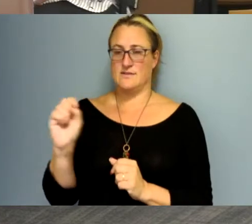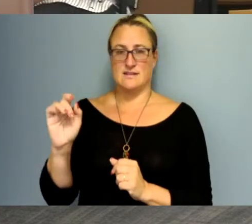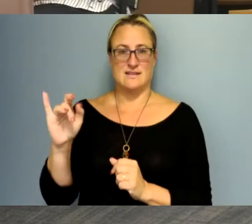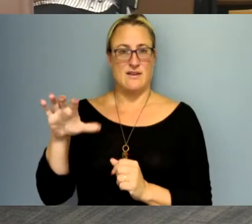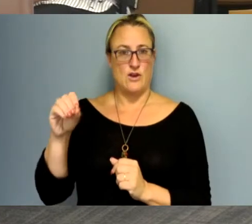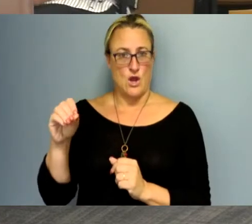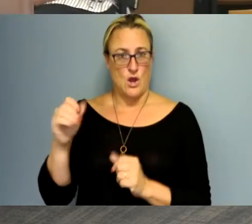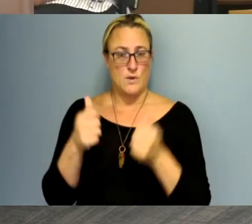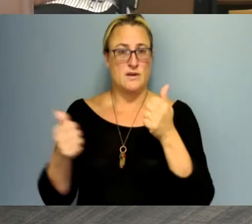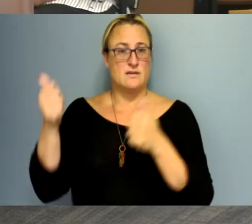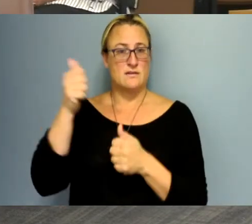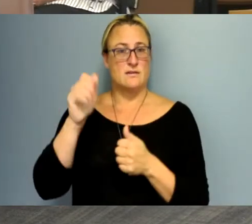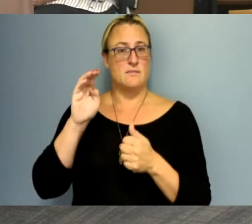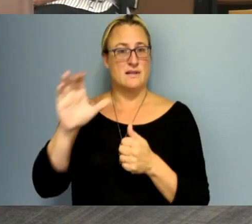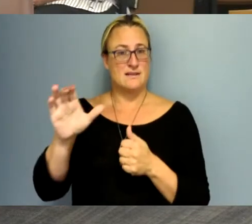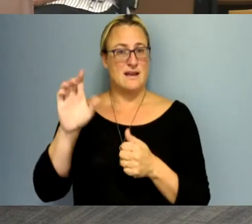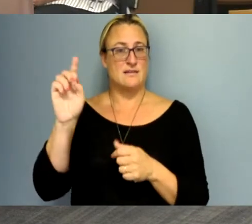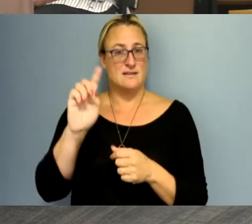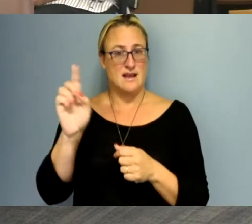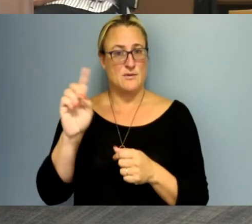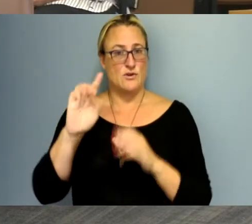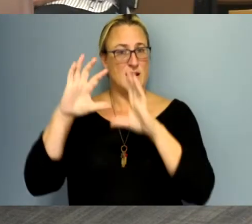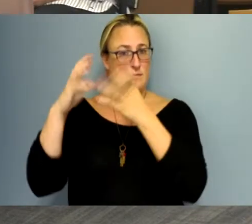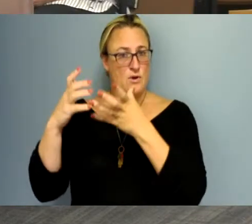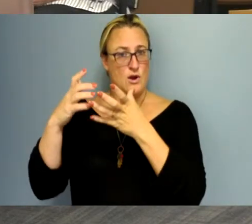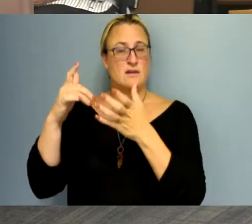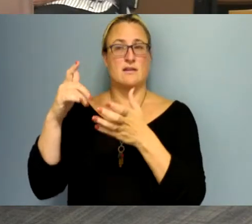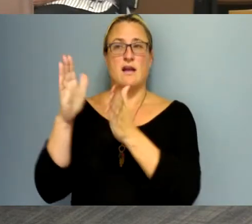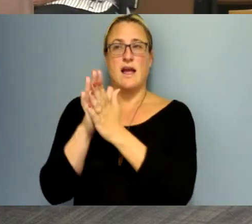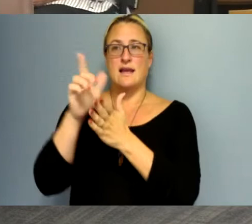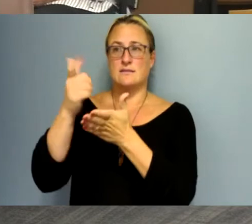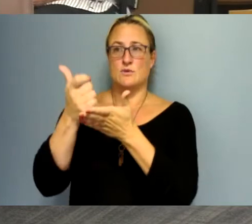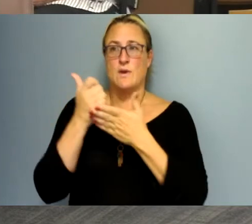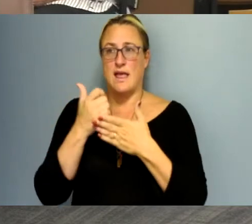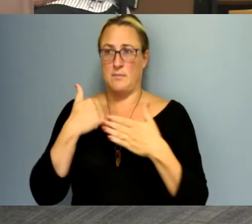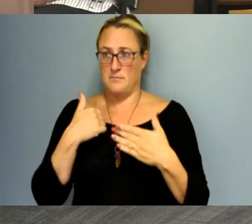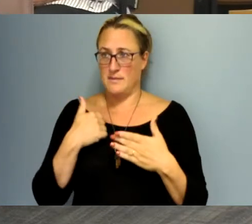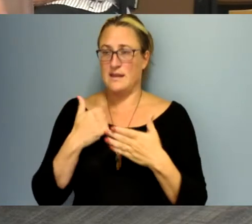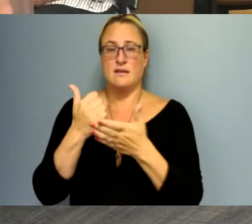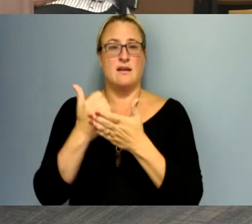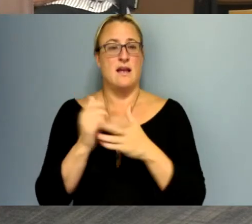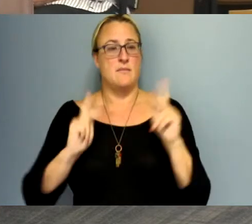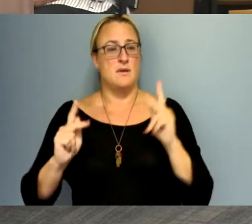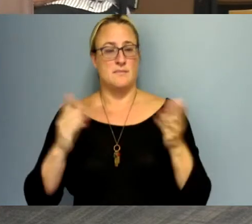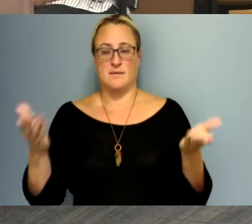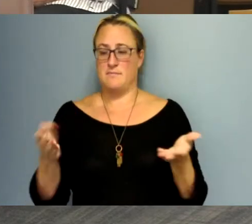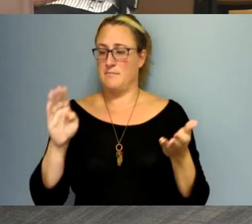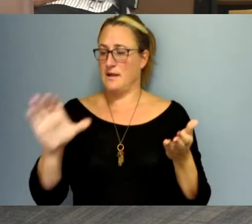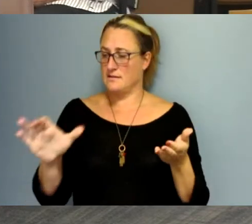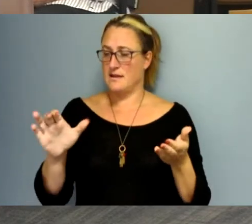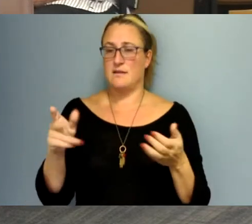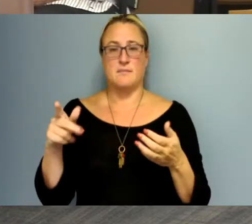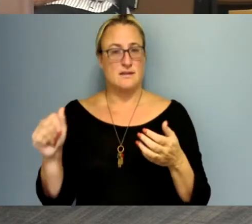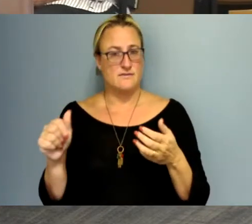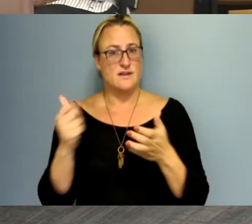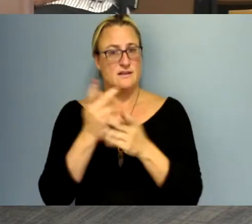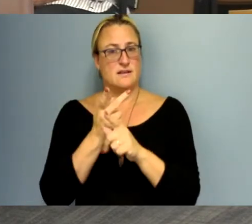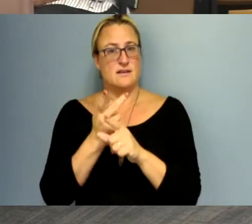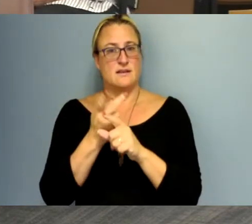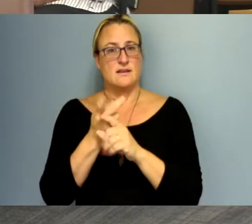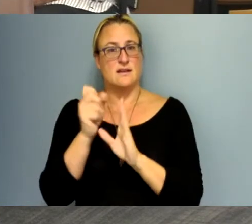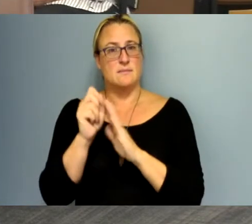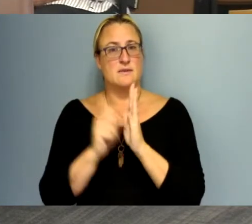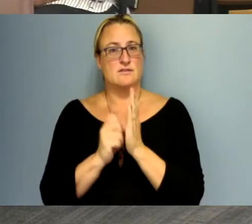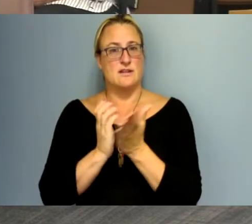head of the Bucks County Democratic Party, to help me and the people of Bucks County and Pennsylvania keep our state